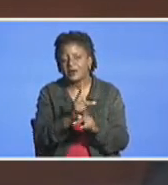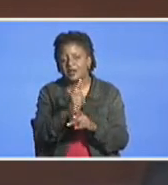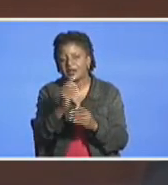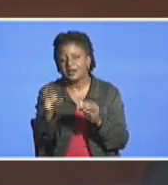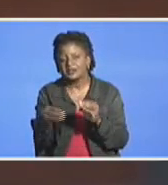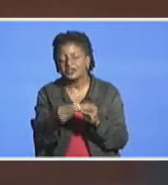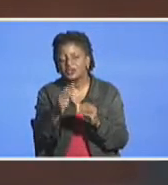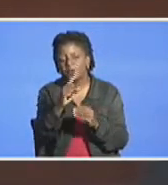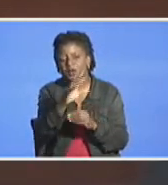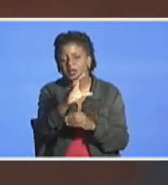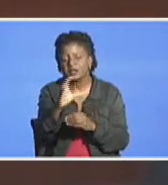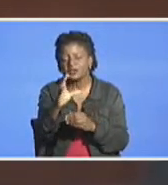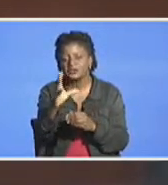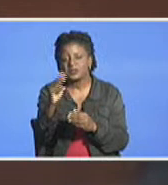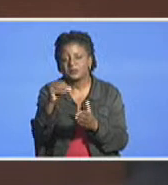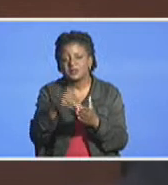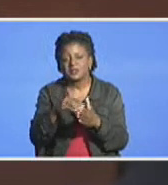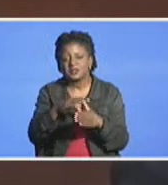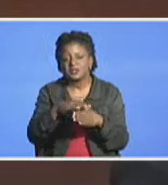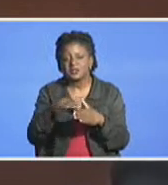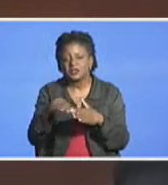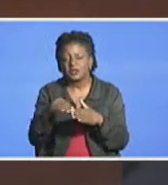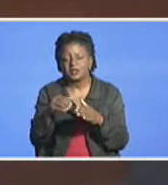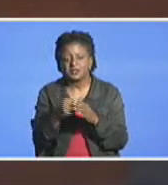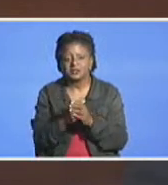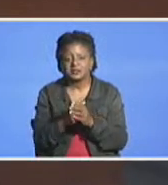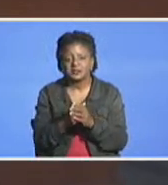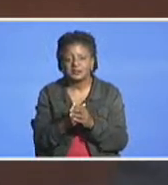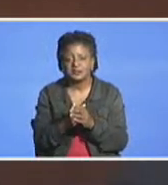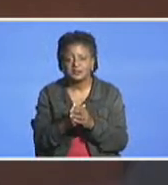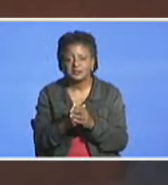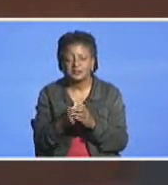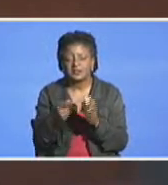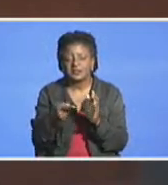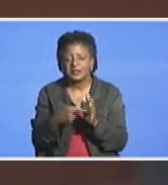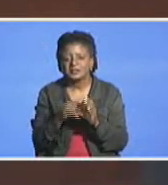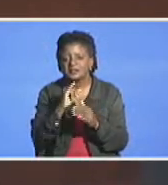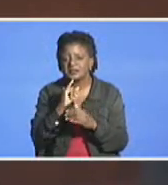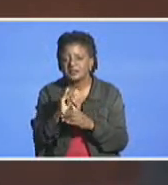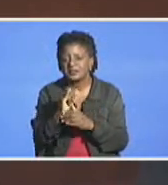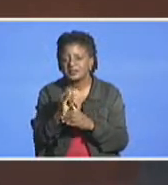million in new concessions. This is simply